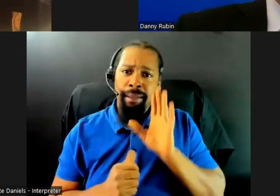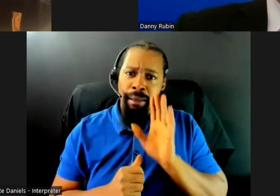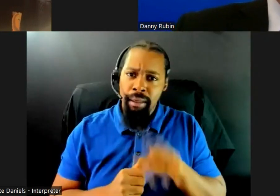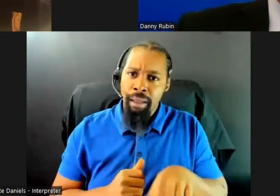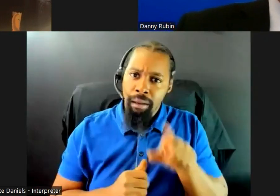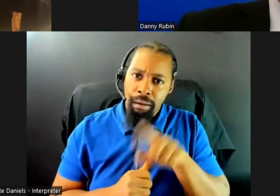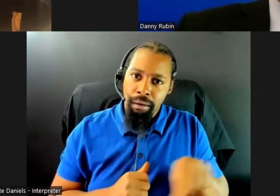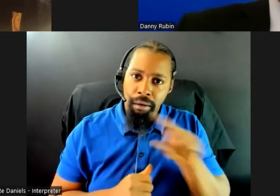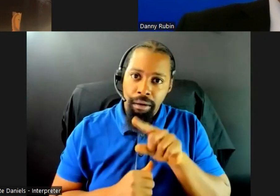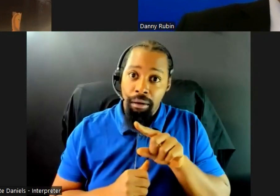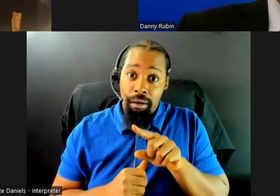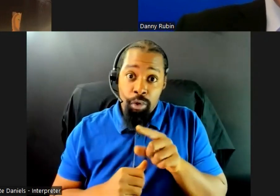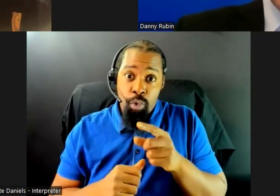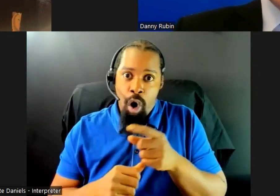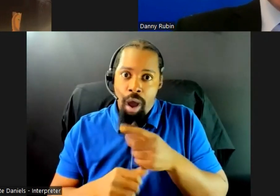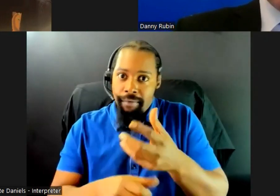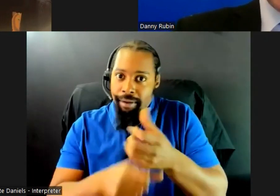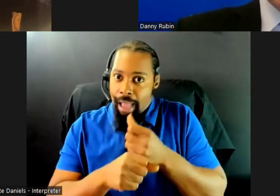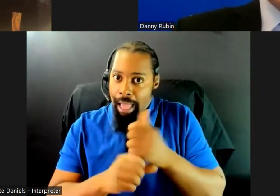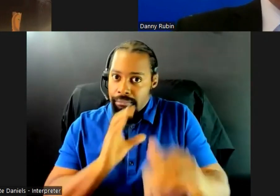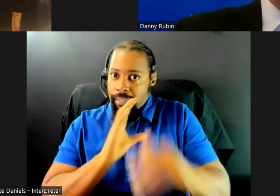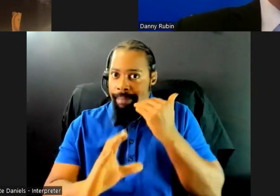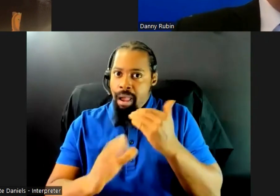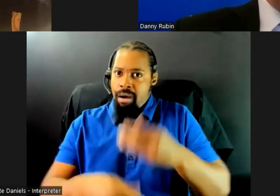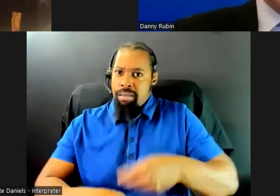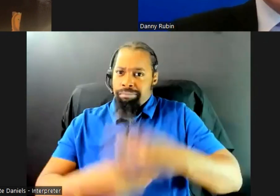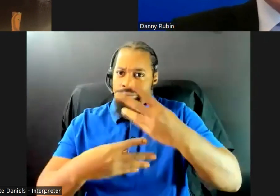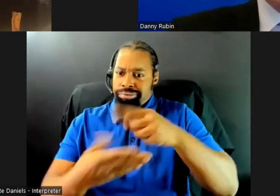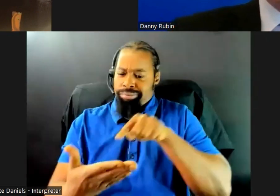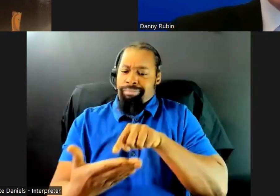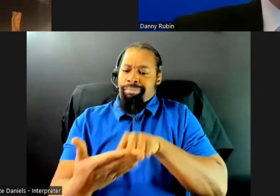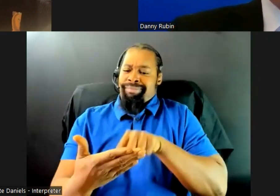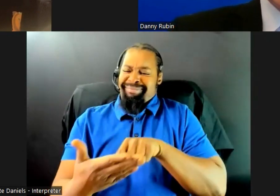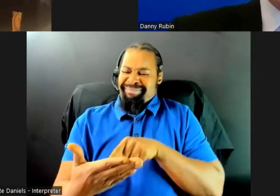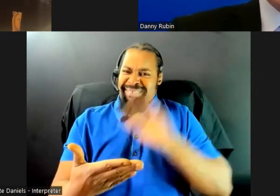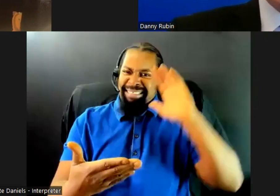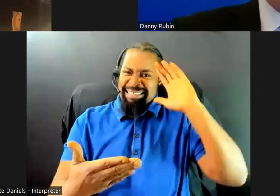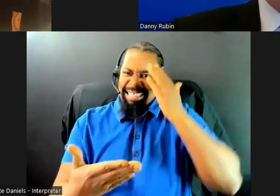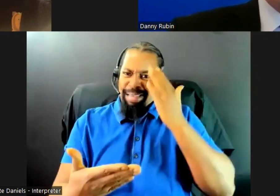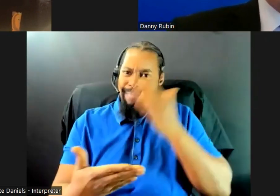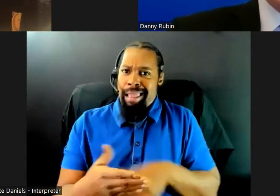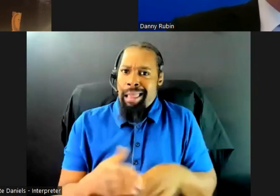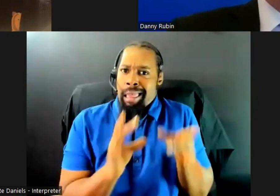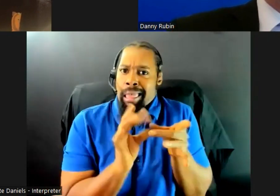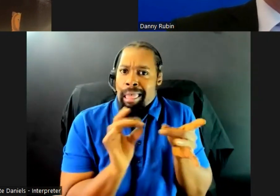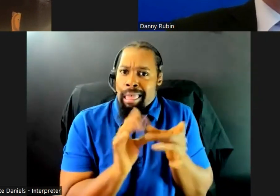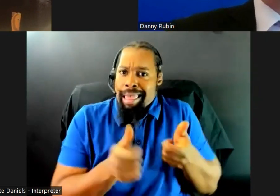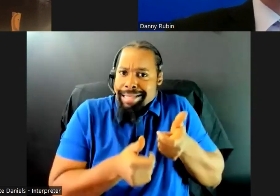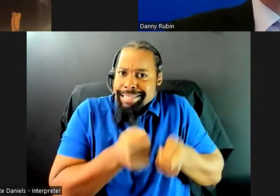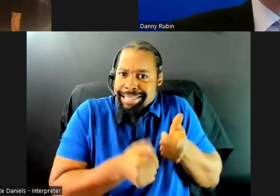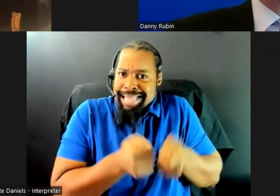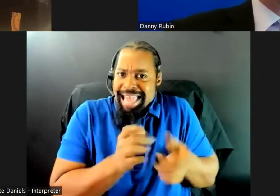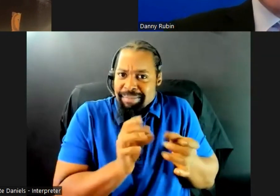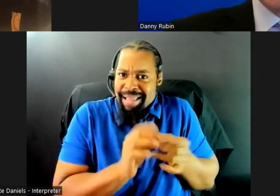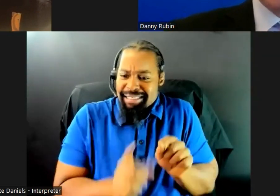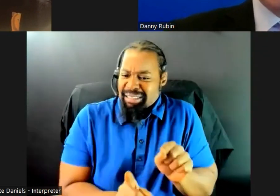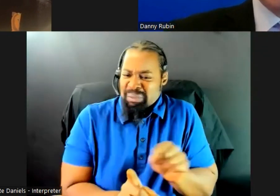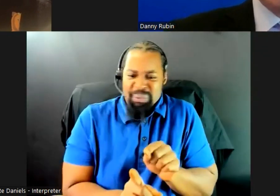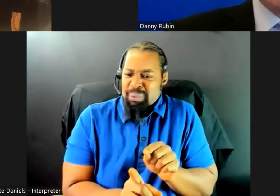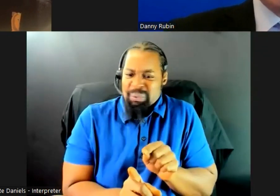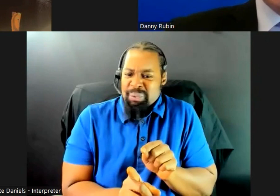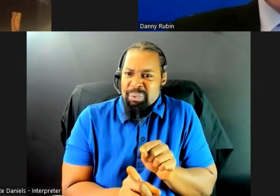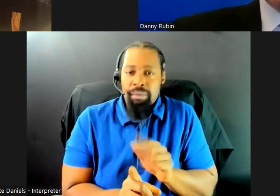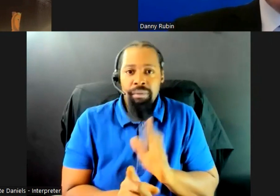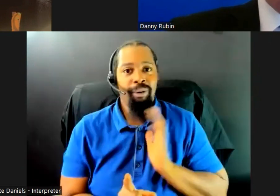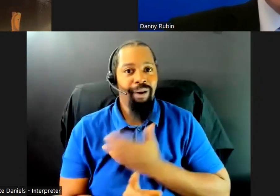looks like a text message. Any hands up for that? Emails that look like they're texting? So we help students be